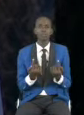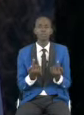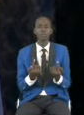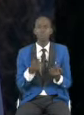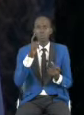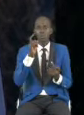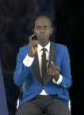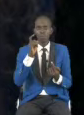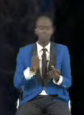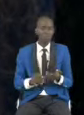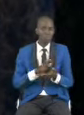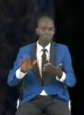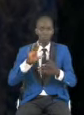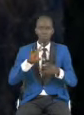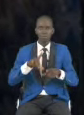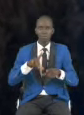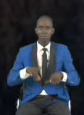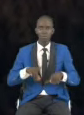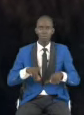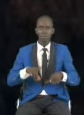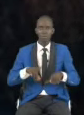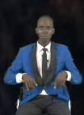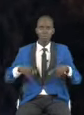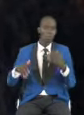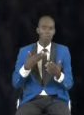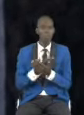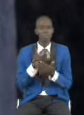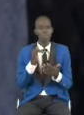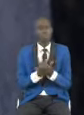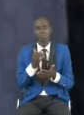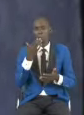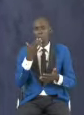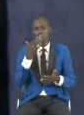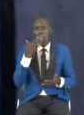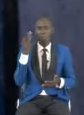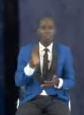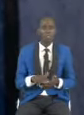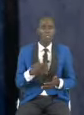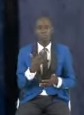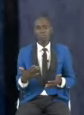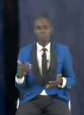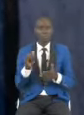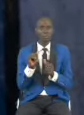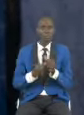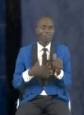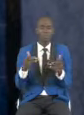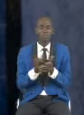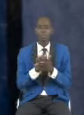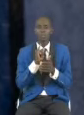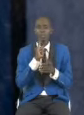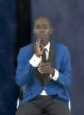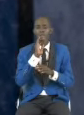your life of all that evil sin, everything that is called sin,